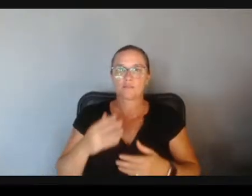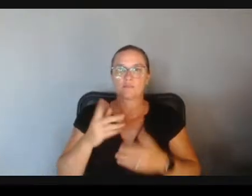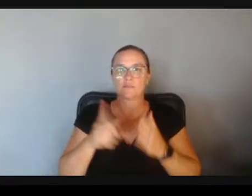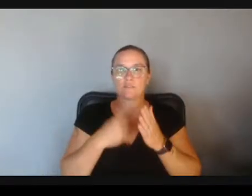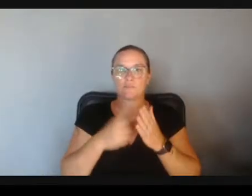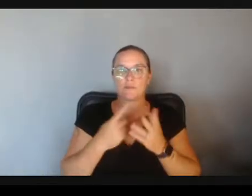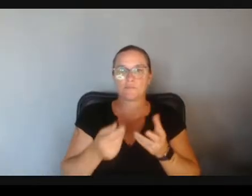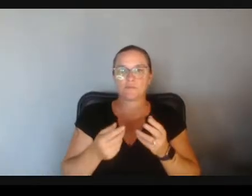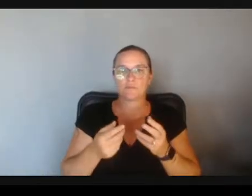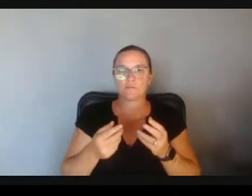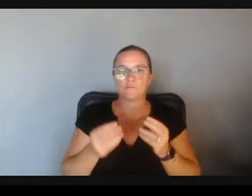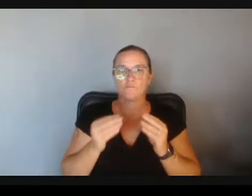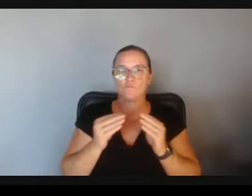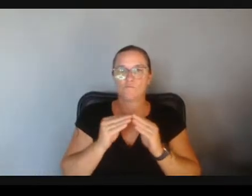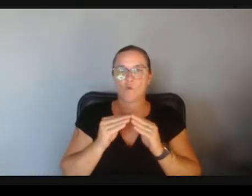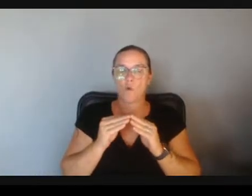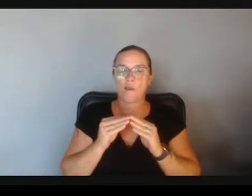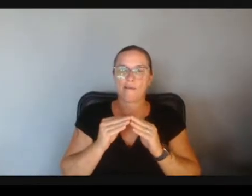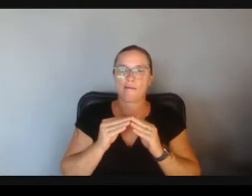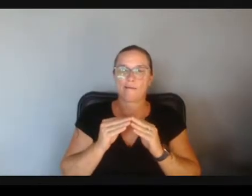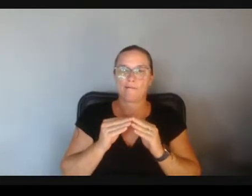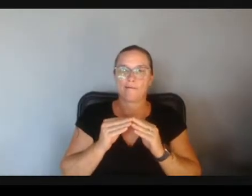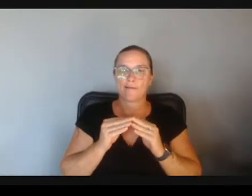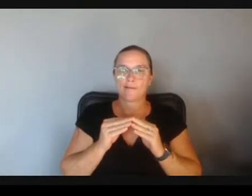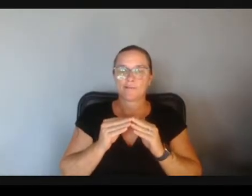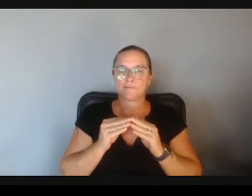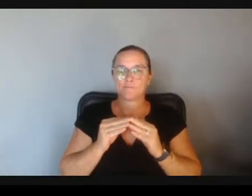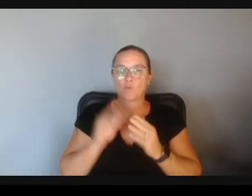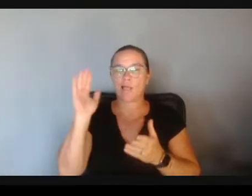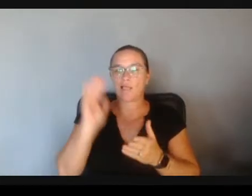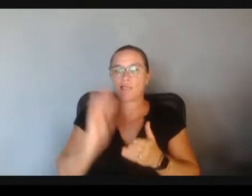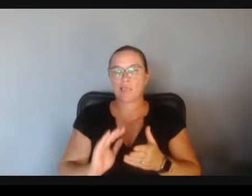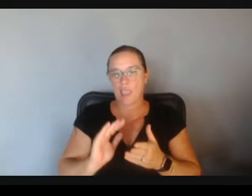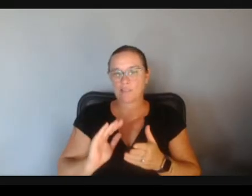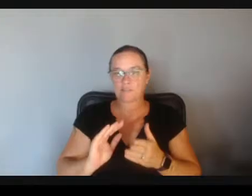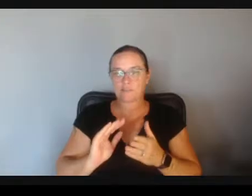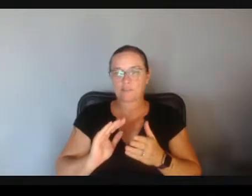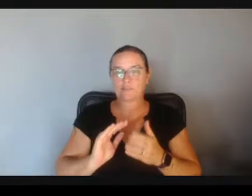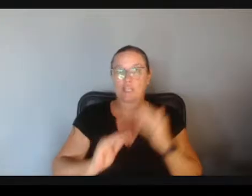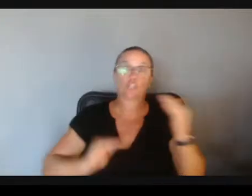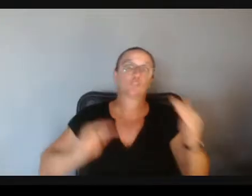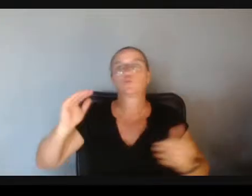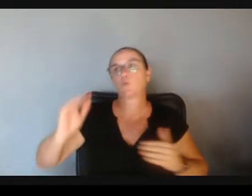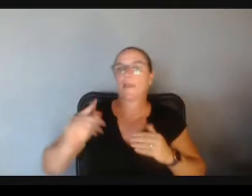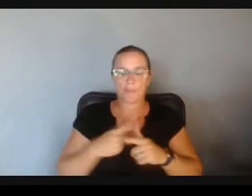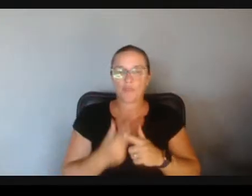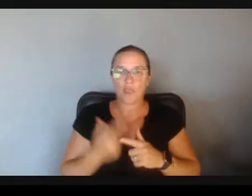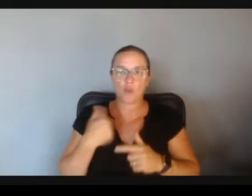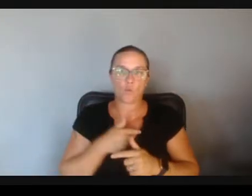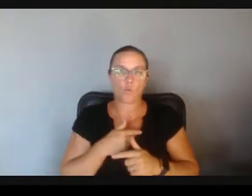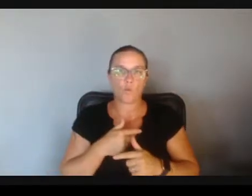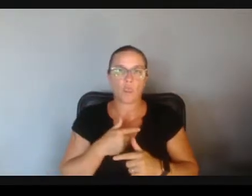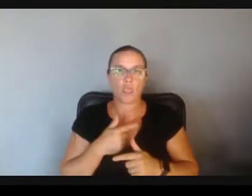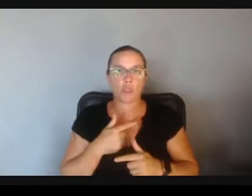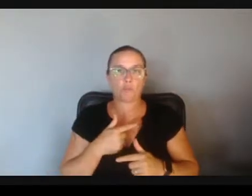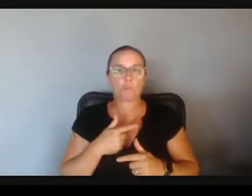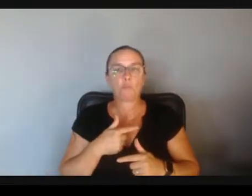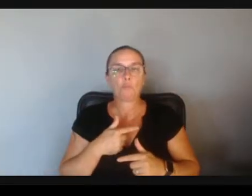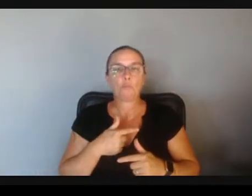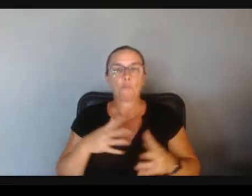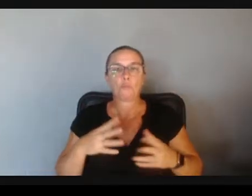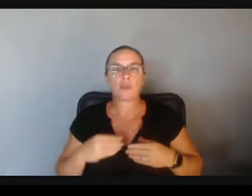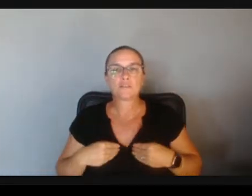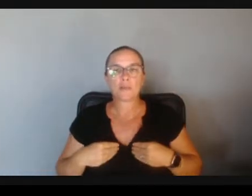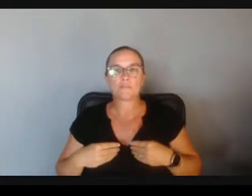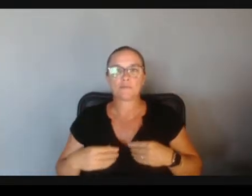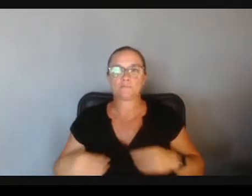more effective and take us longer to look at. But these are in no real particular order. Let's just get